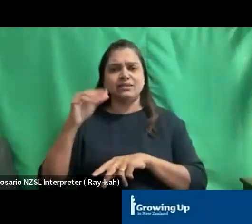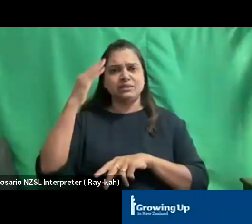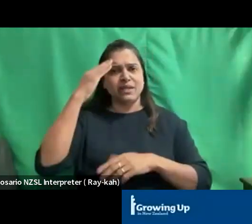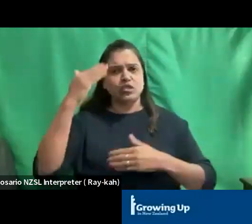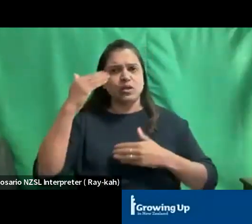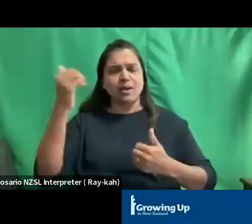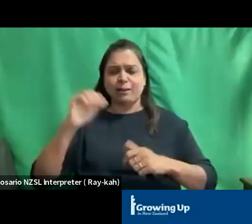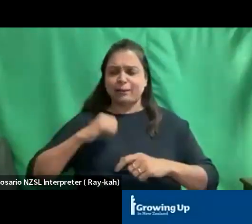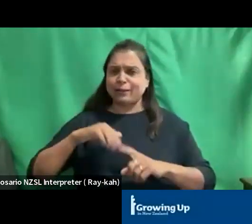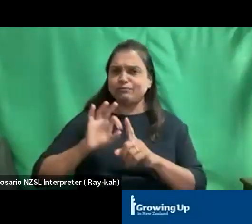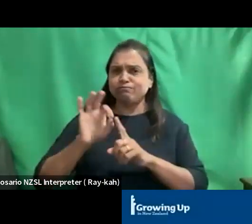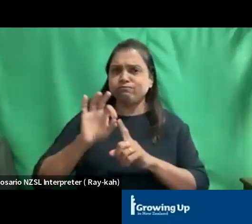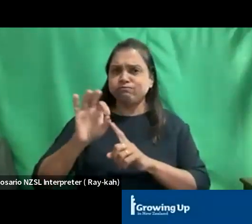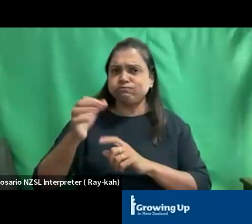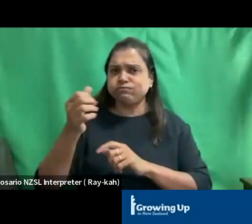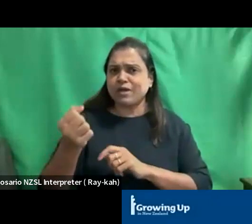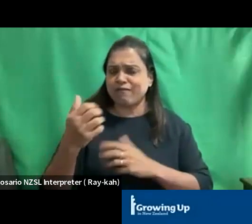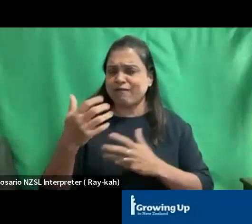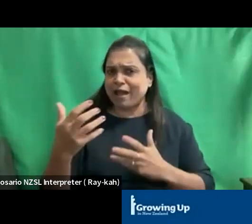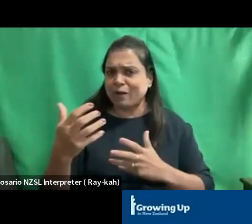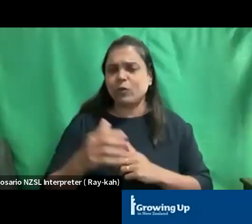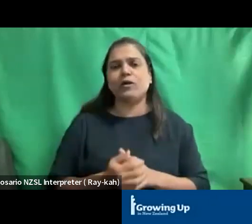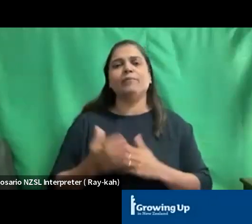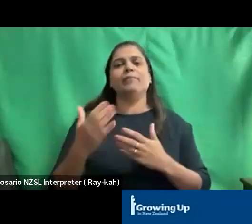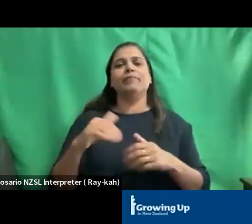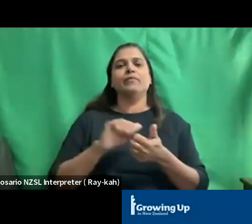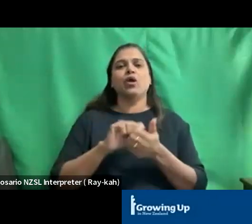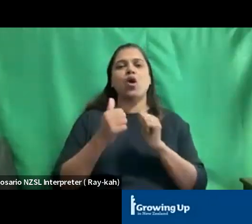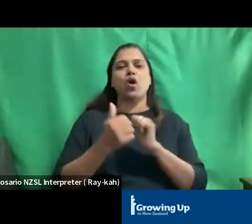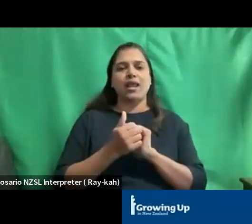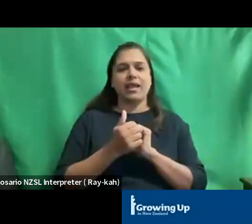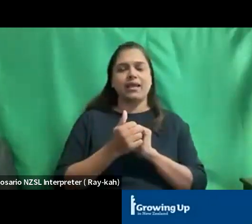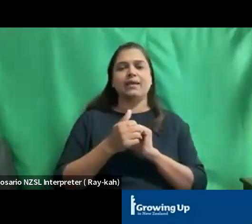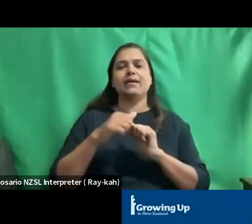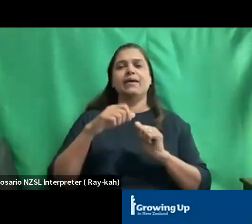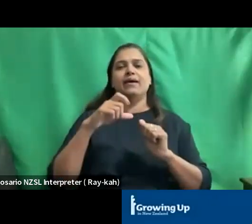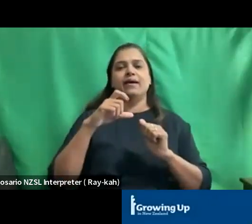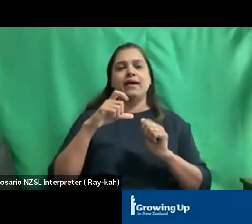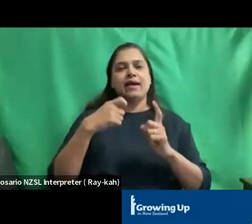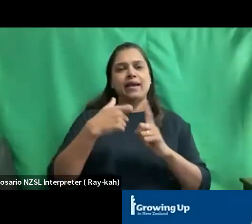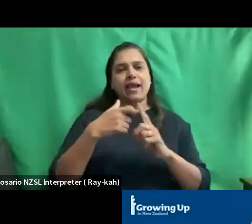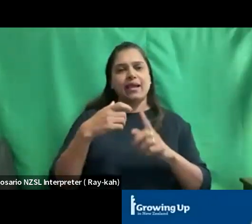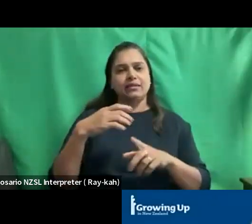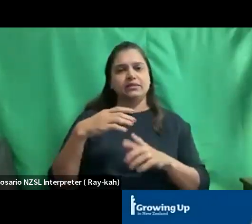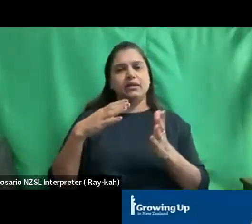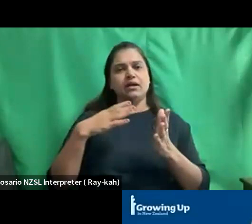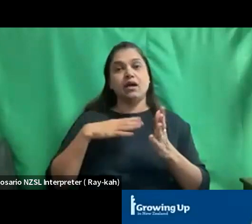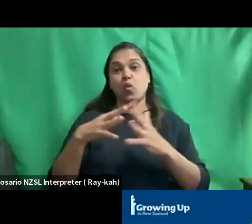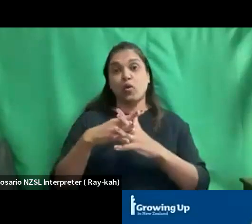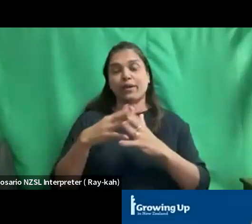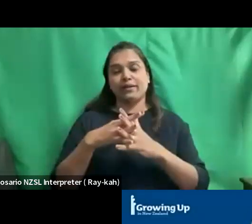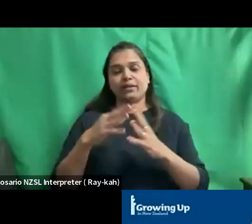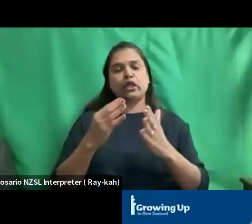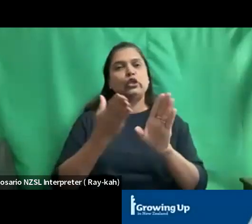health. And then finally, our colleague, Dr. Pat Bullen, who's a senior lecturer specialising in youth development and